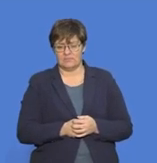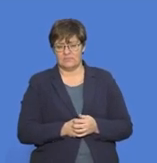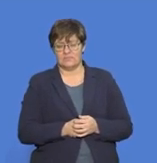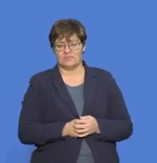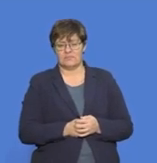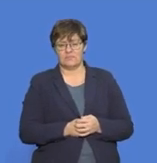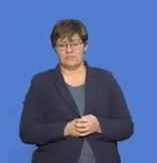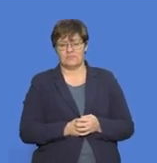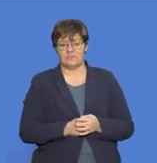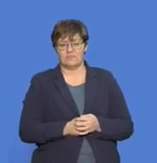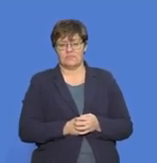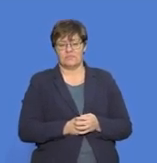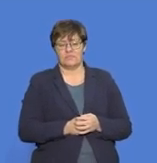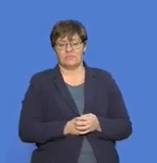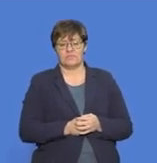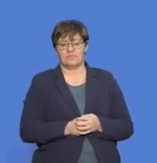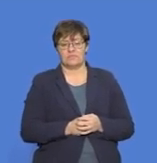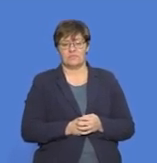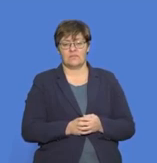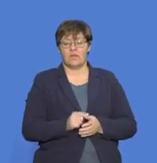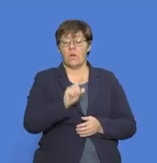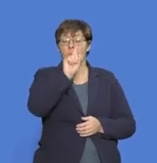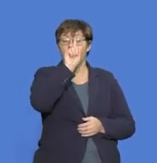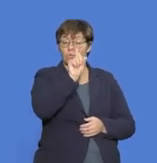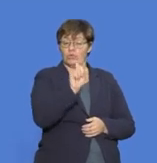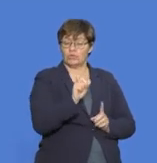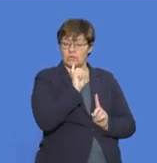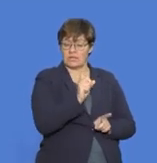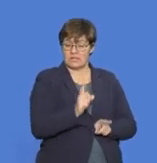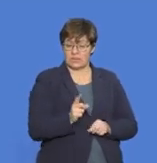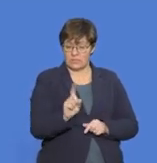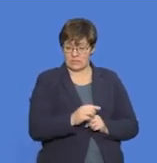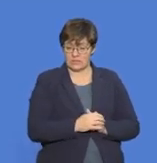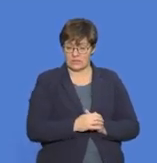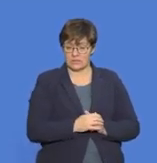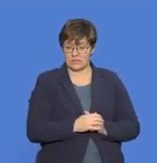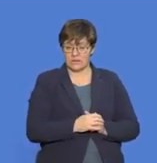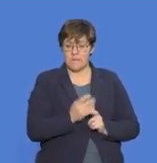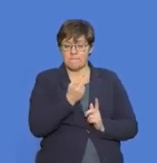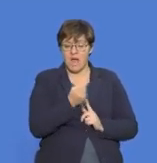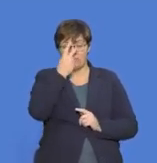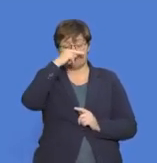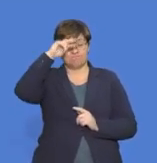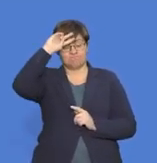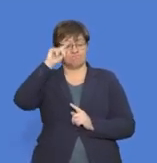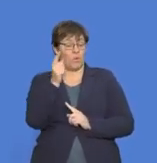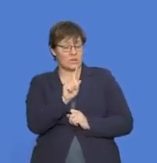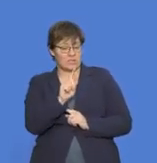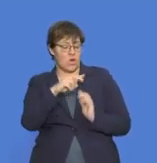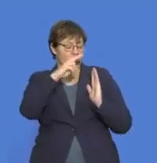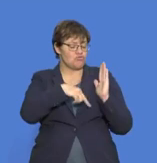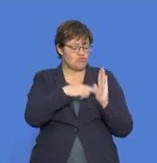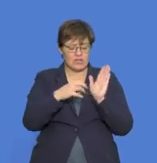Now, what questions could be asked? You could be asked to interpret, read off